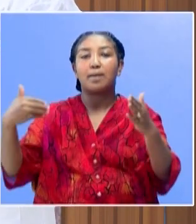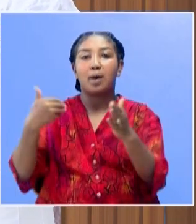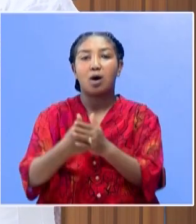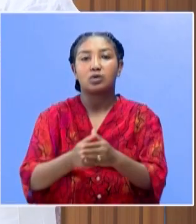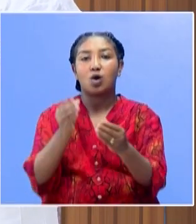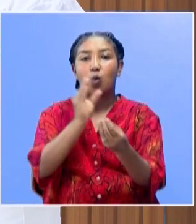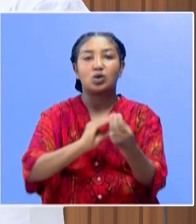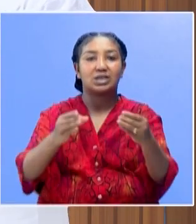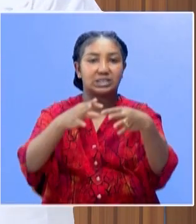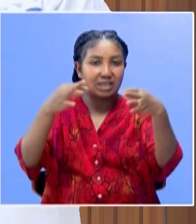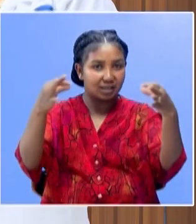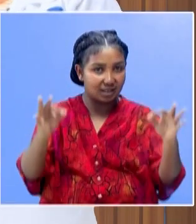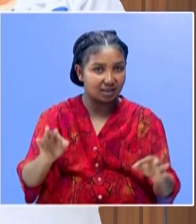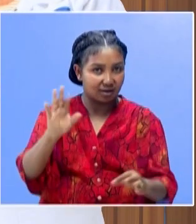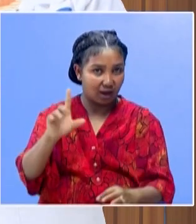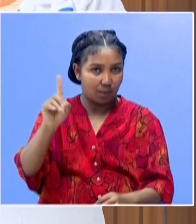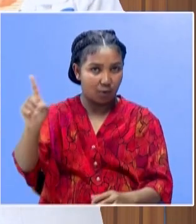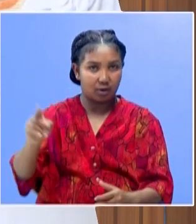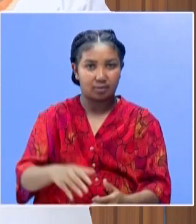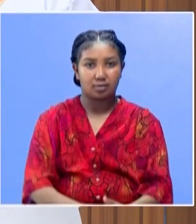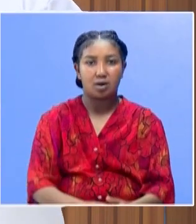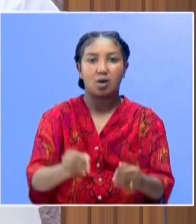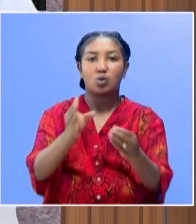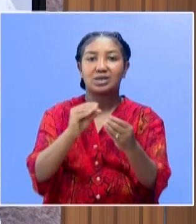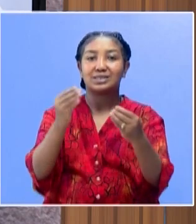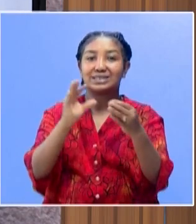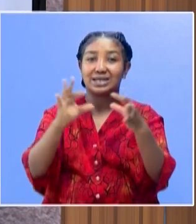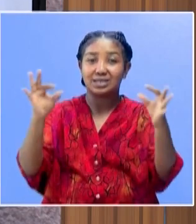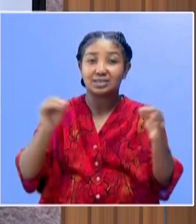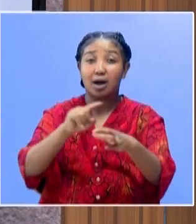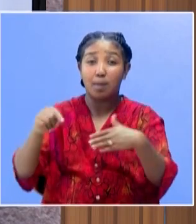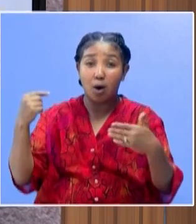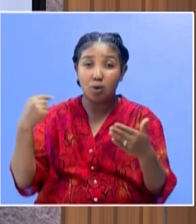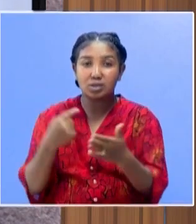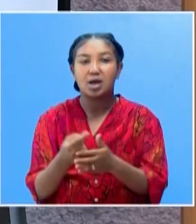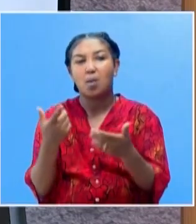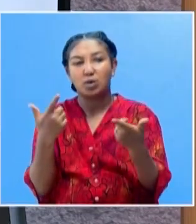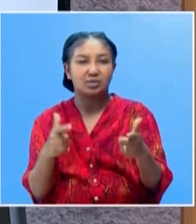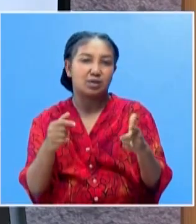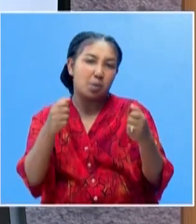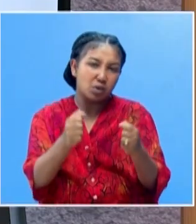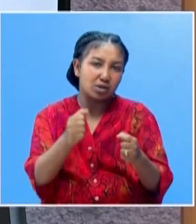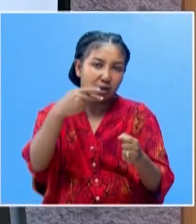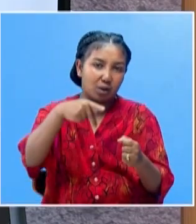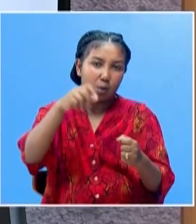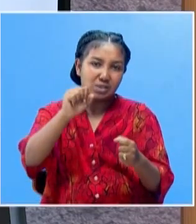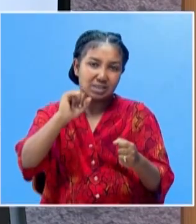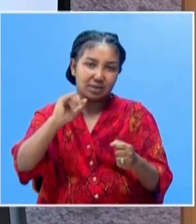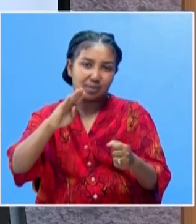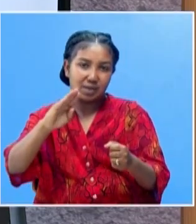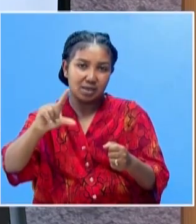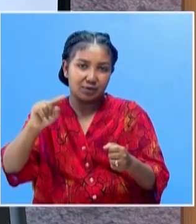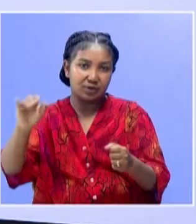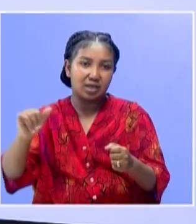the conditional sentence type 1. Conditional sentence is about possibility condition, which shows for